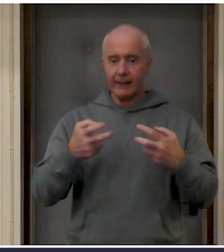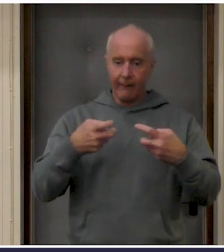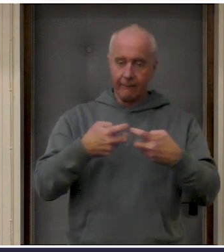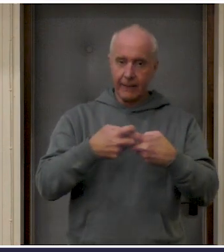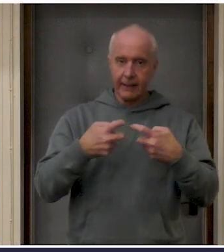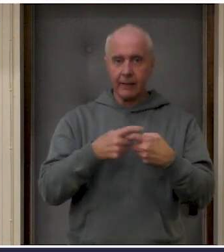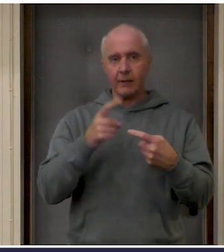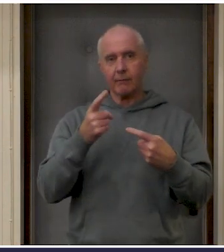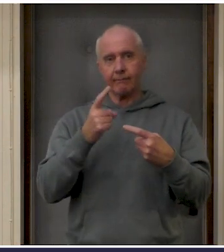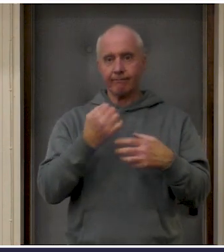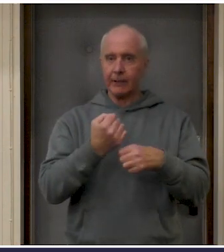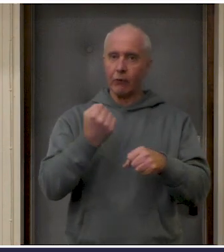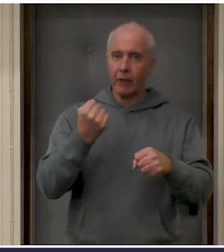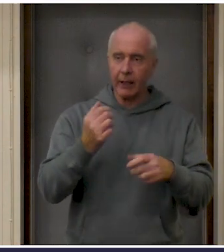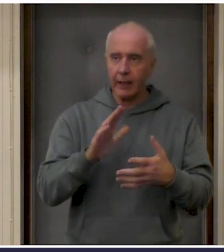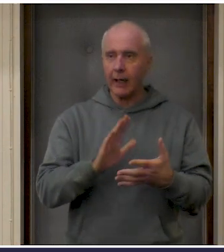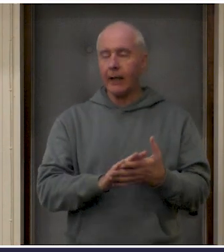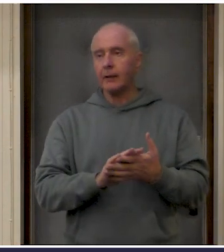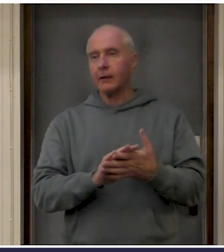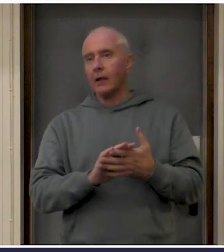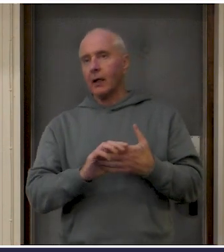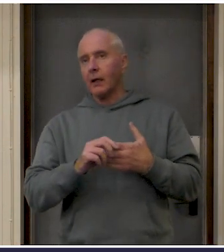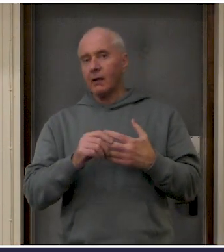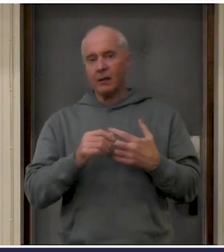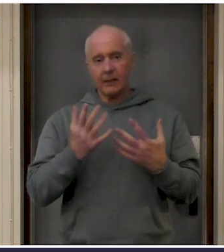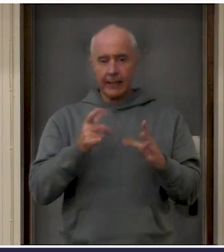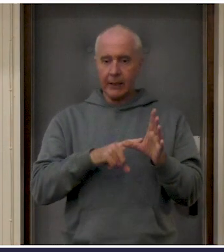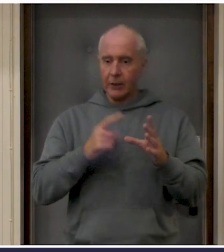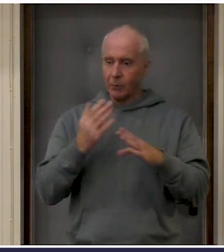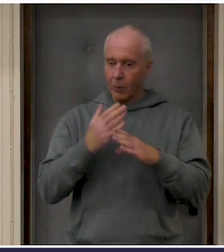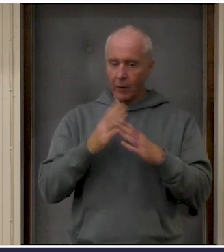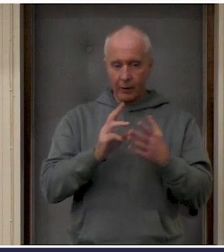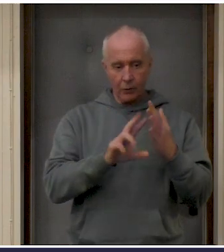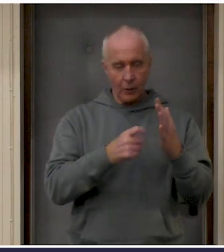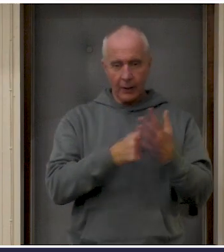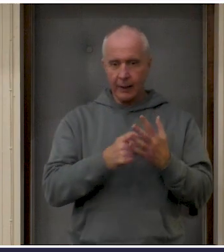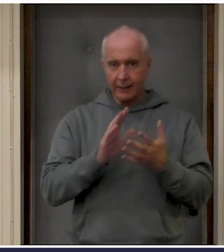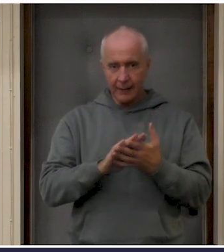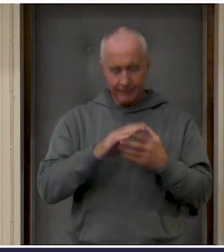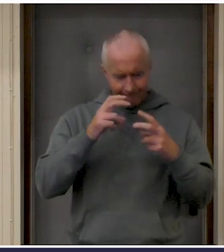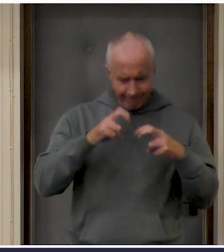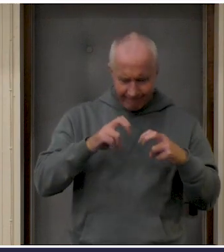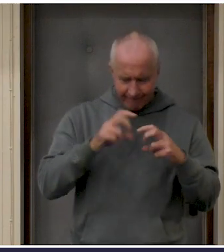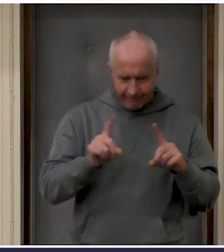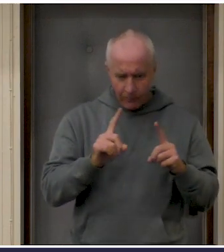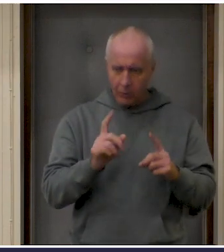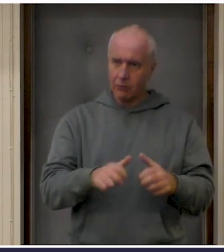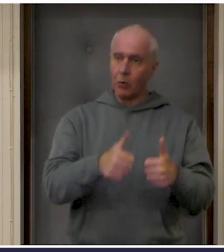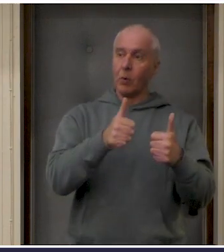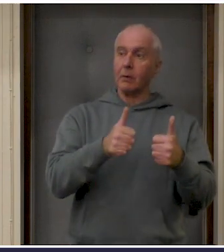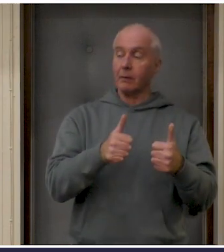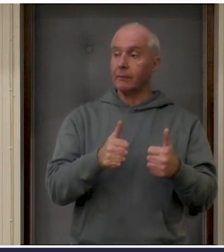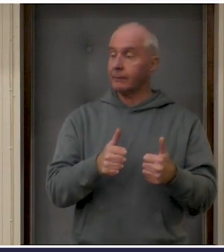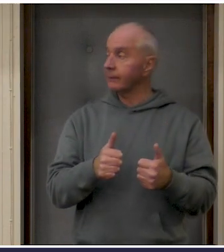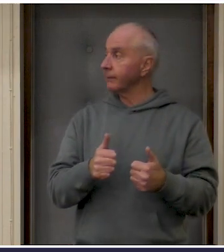decade in the nuclear industry to sort of sift through the noise to understand what is good, which is the best. There's loads. Which do I